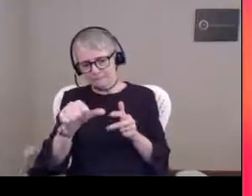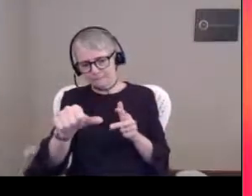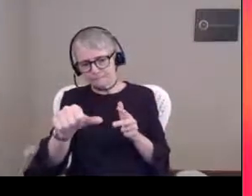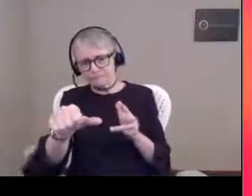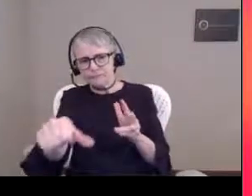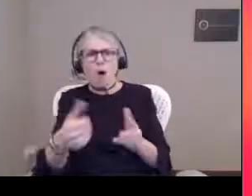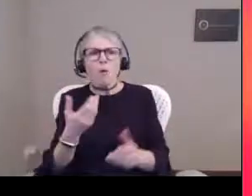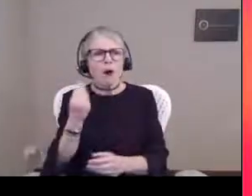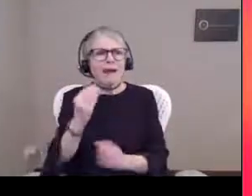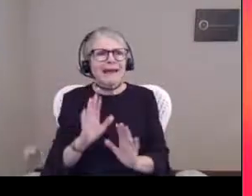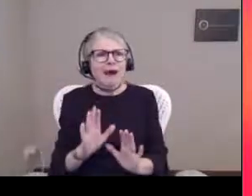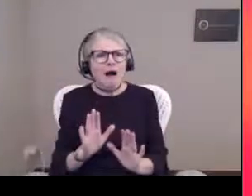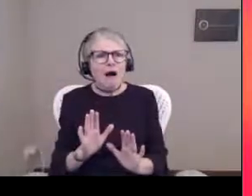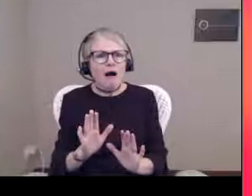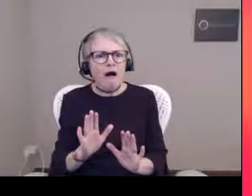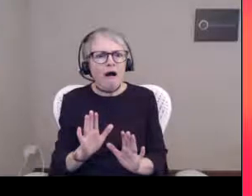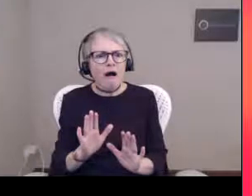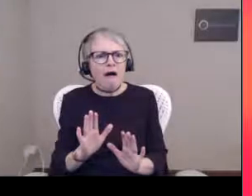hear anything.